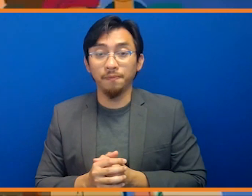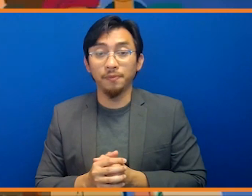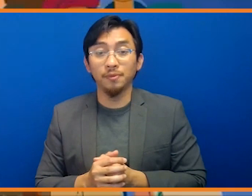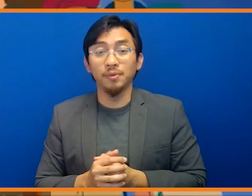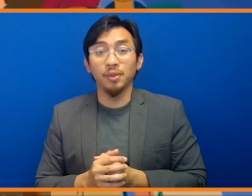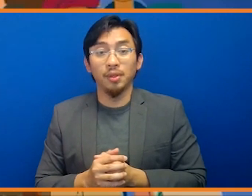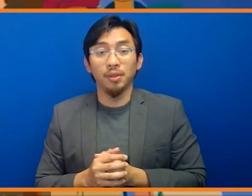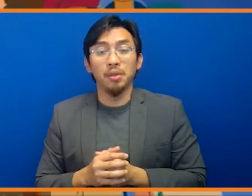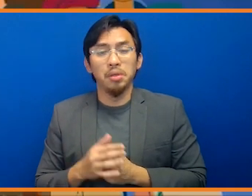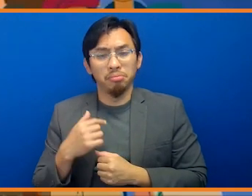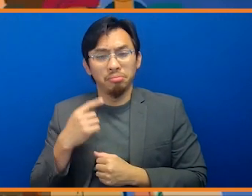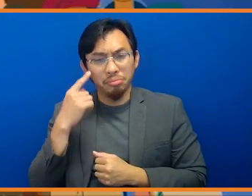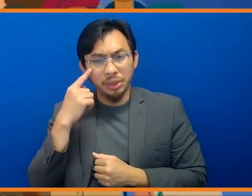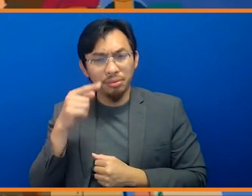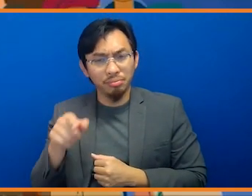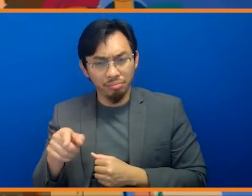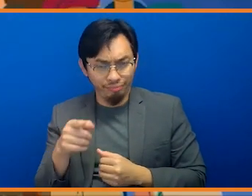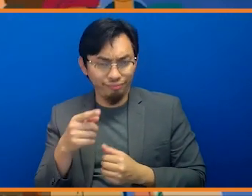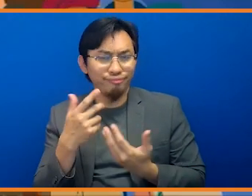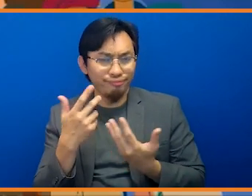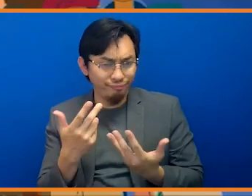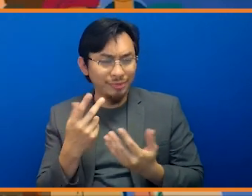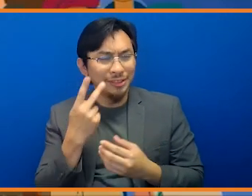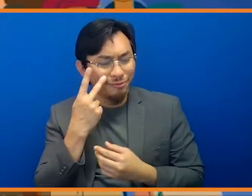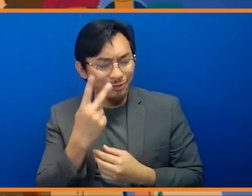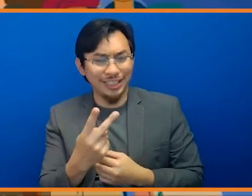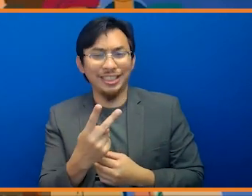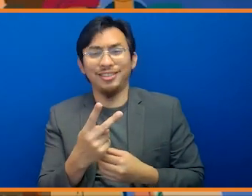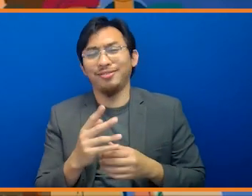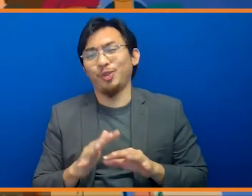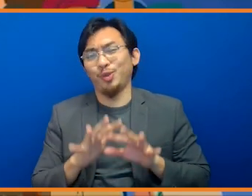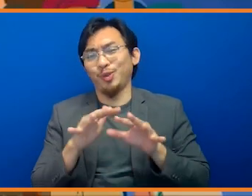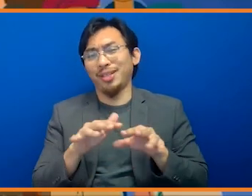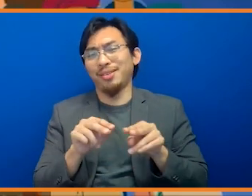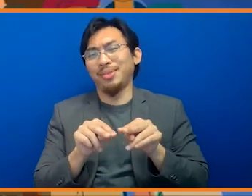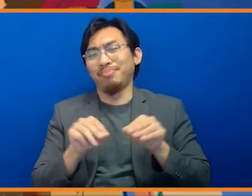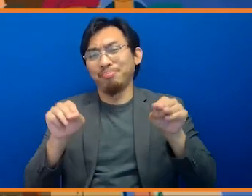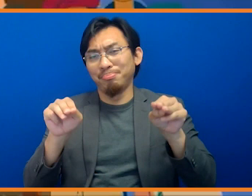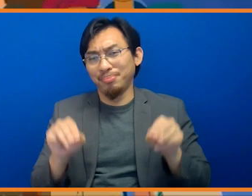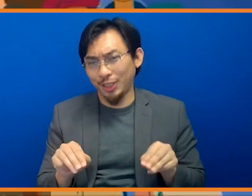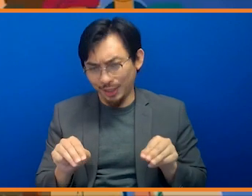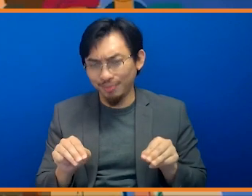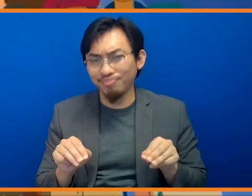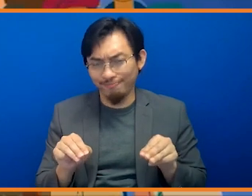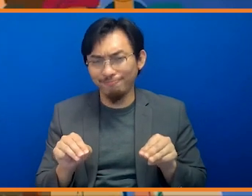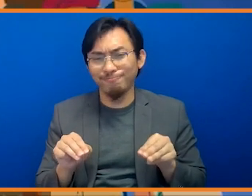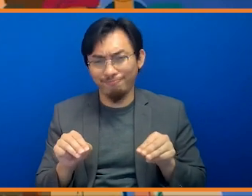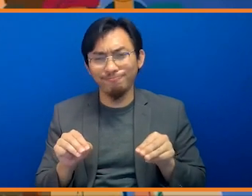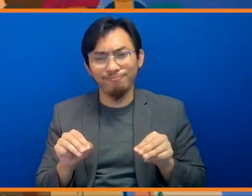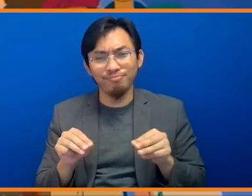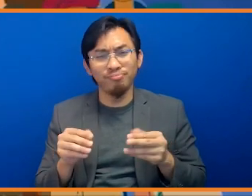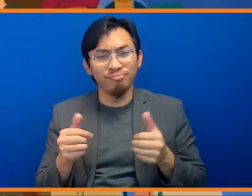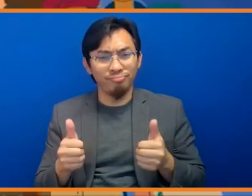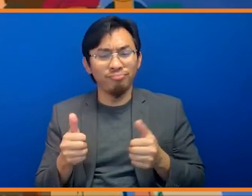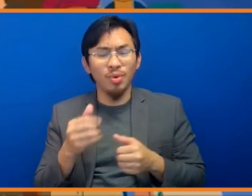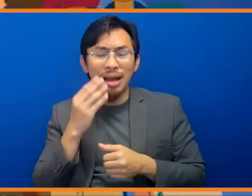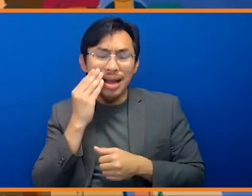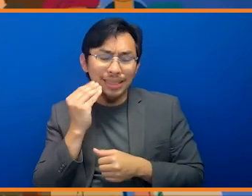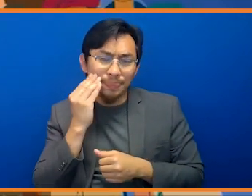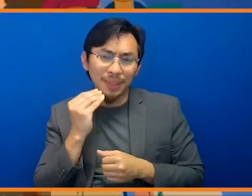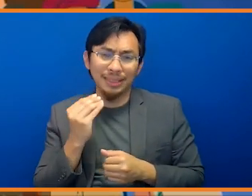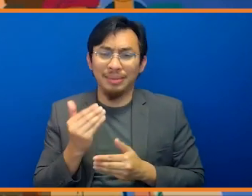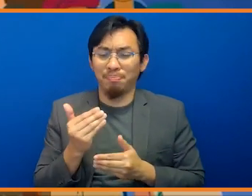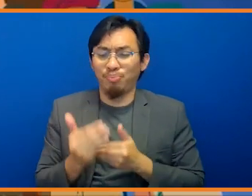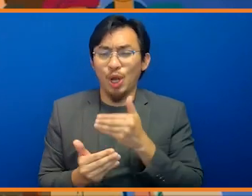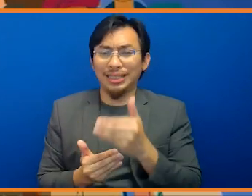I really expect you to visit Aceh Tsunami Museum to